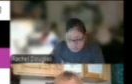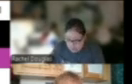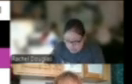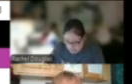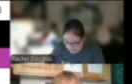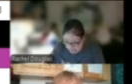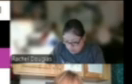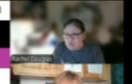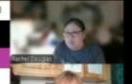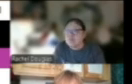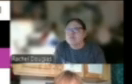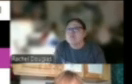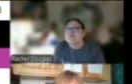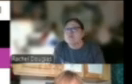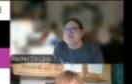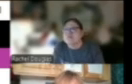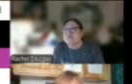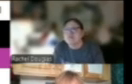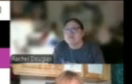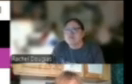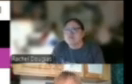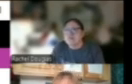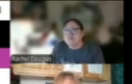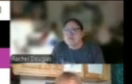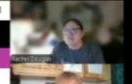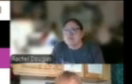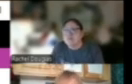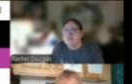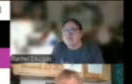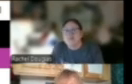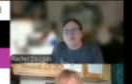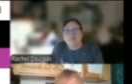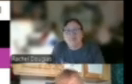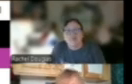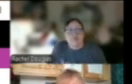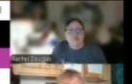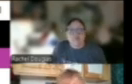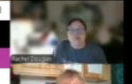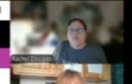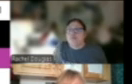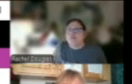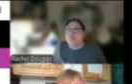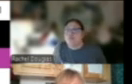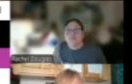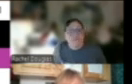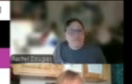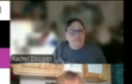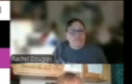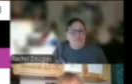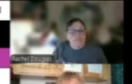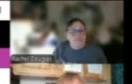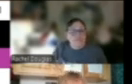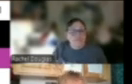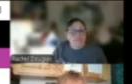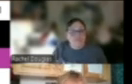partner, peer parent partner experience. So here to talk about Disability Rights California, please welcome Rosie Telles